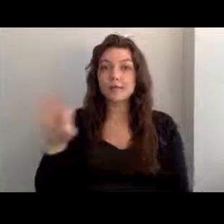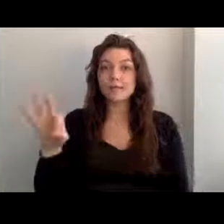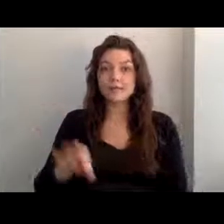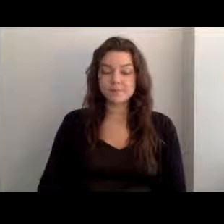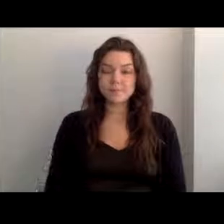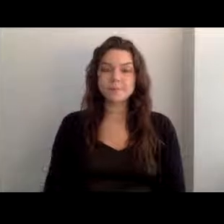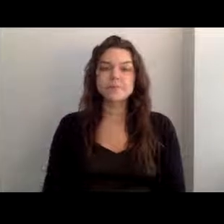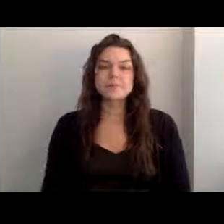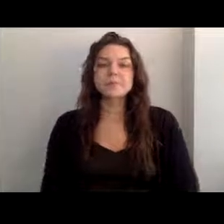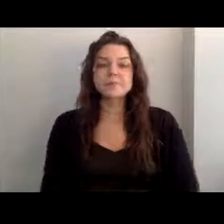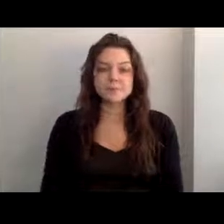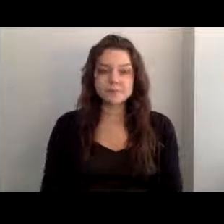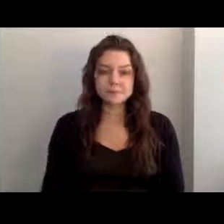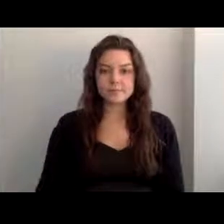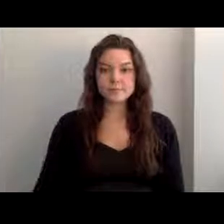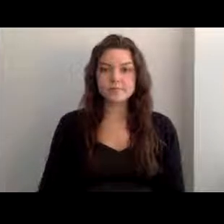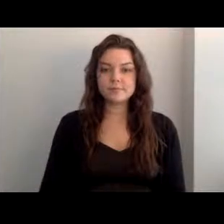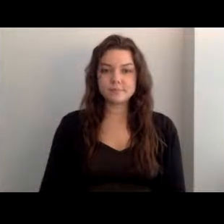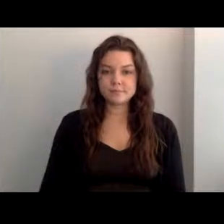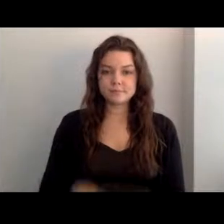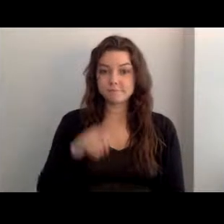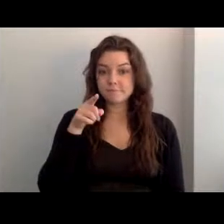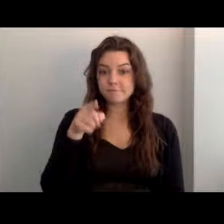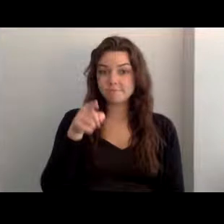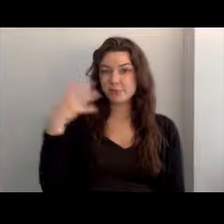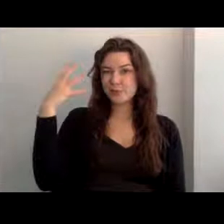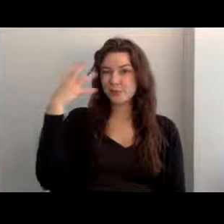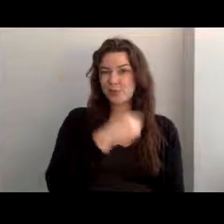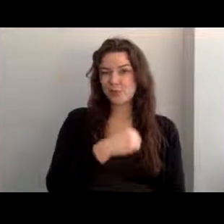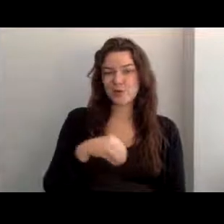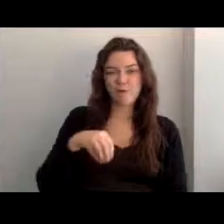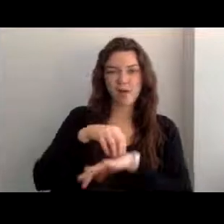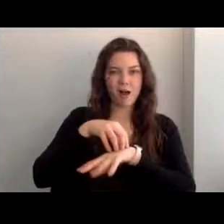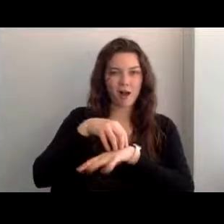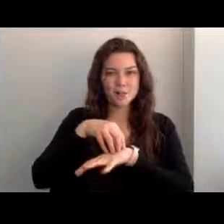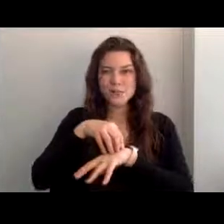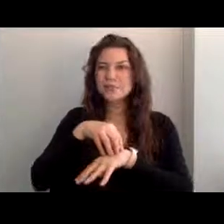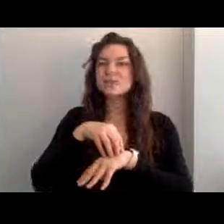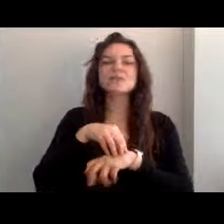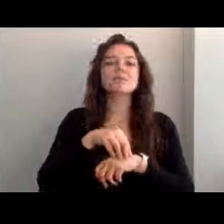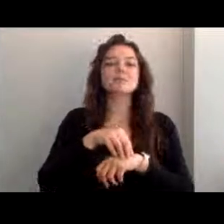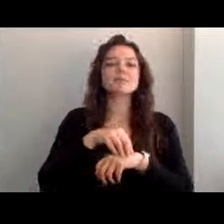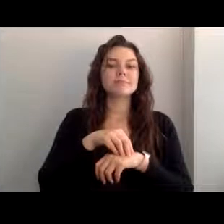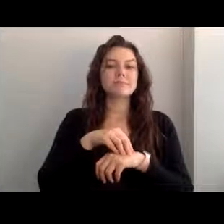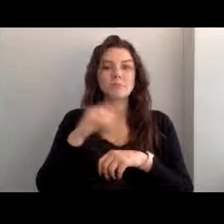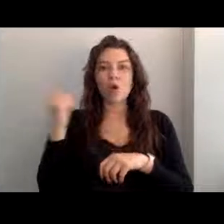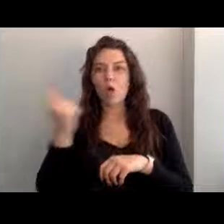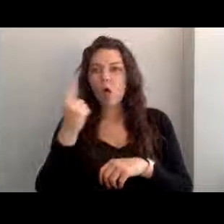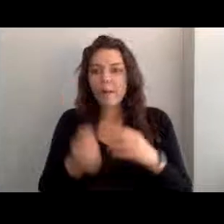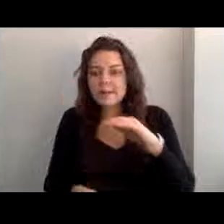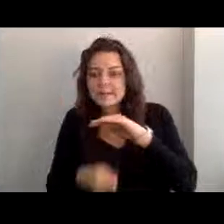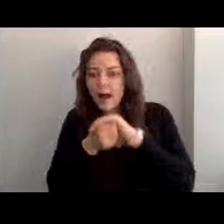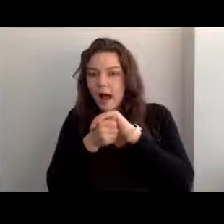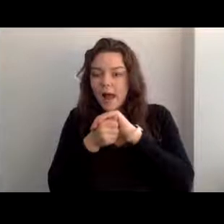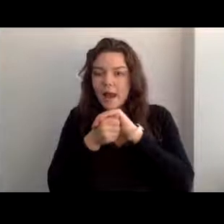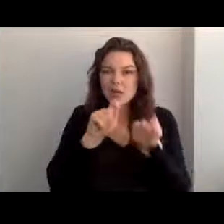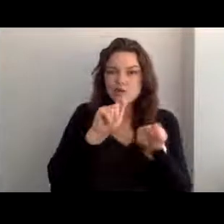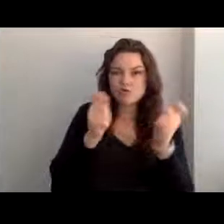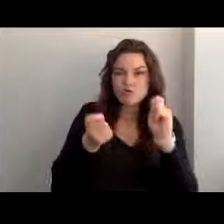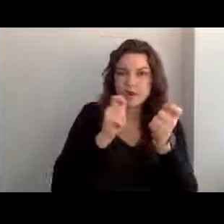And last but not least, our beautiful octopus. These guys are masters of disguise, constantly changing colors and sizes and